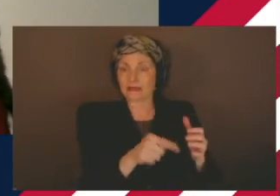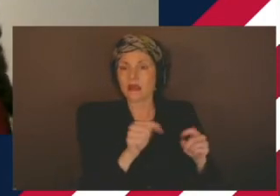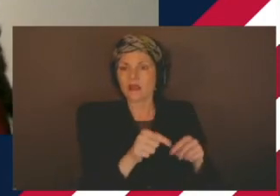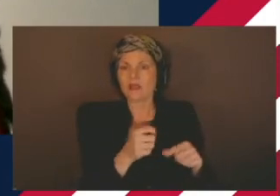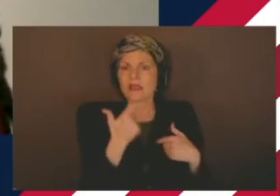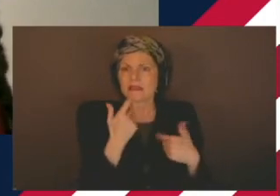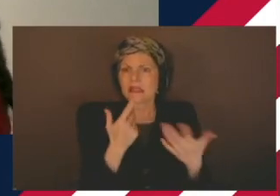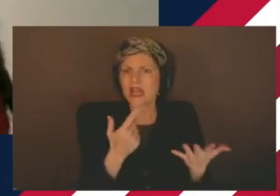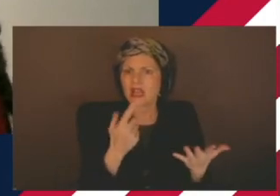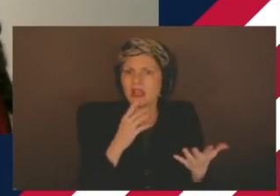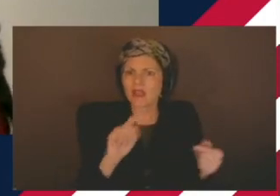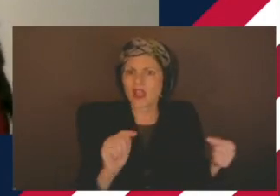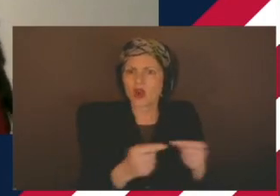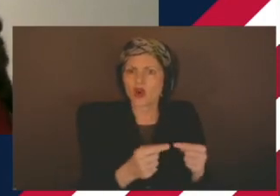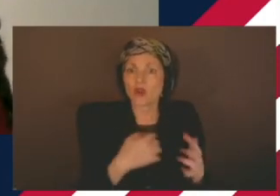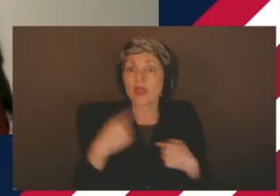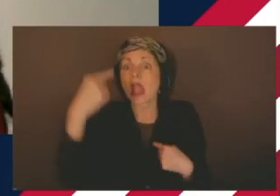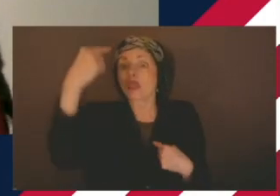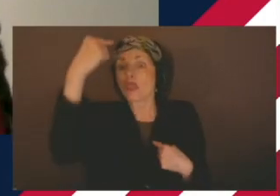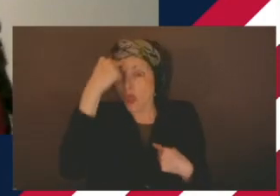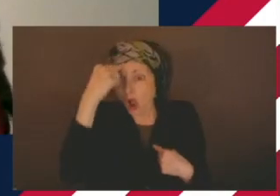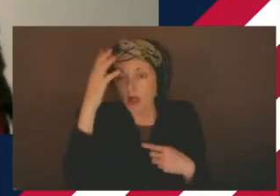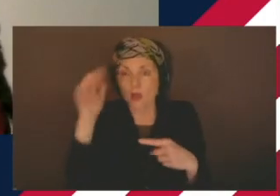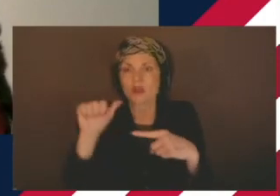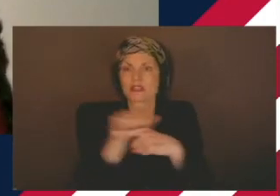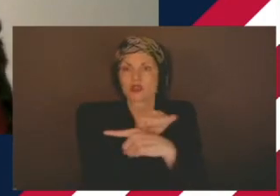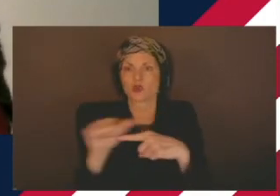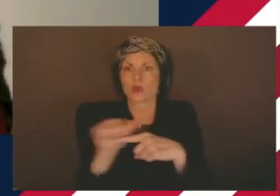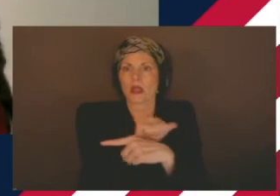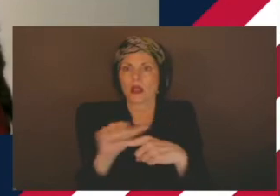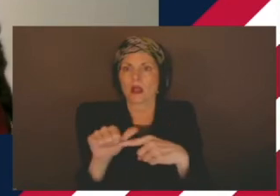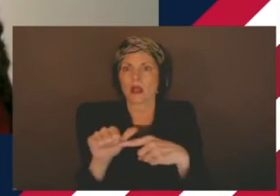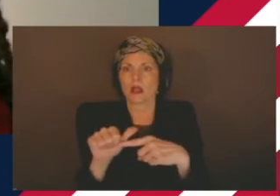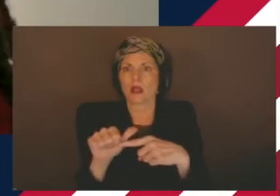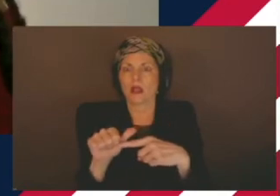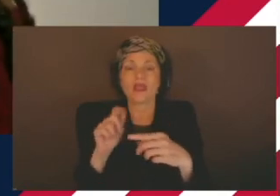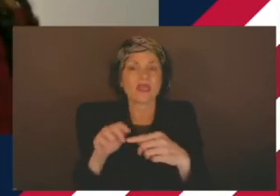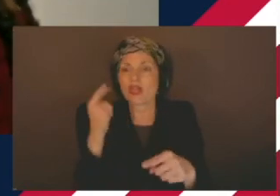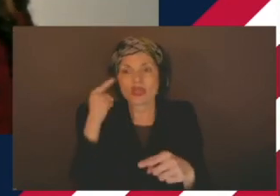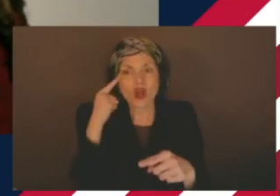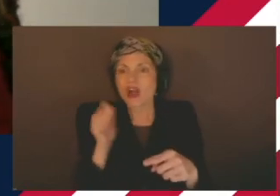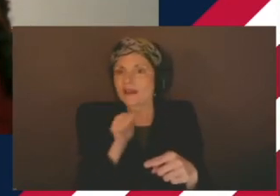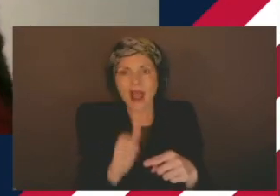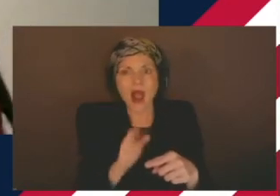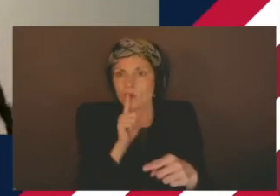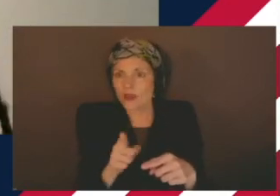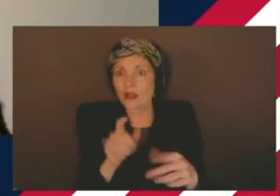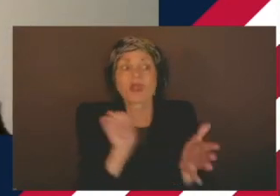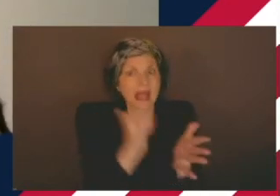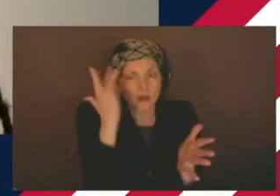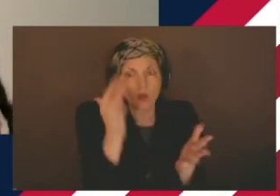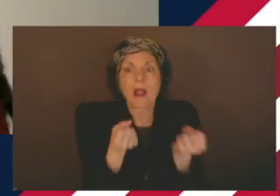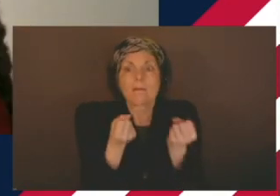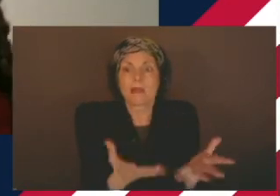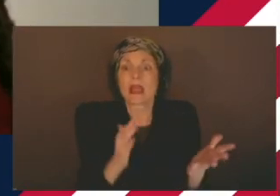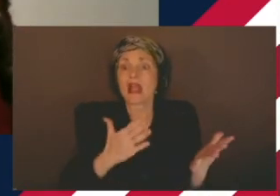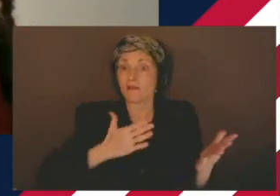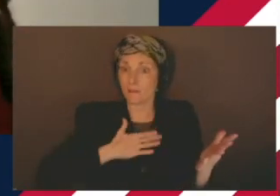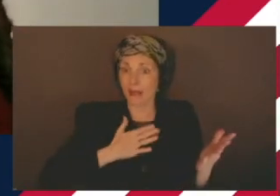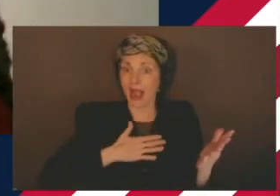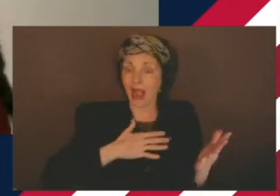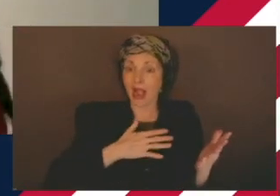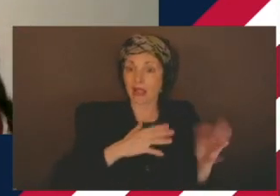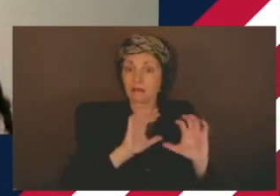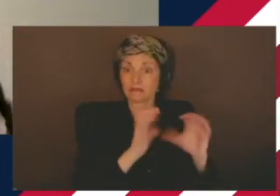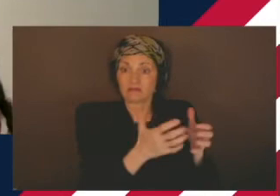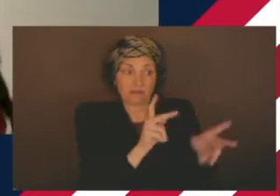students actually thought that that was a drill, which caused a lot of kids to actually lose their lives. So I think when we talk about active shooter drills, it's really just